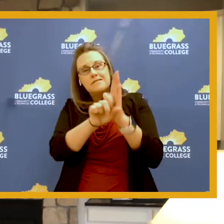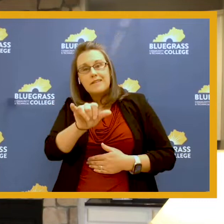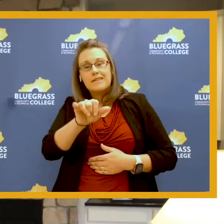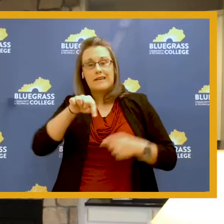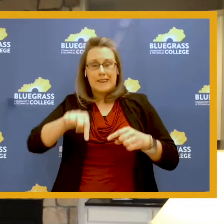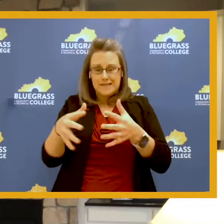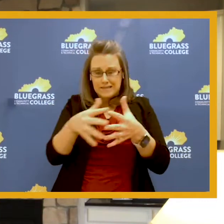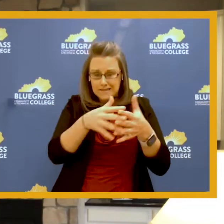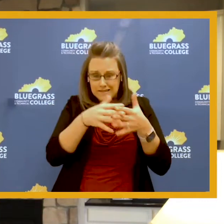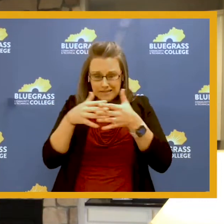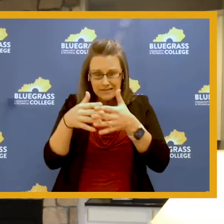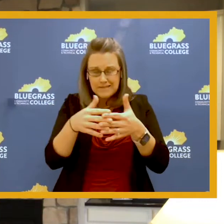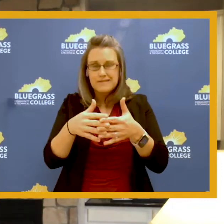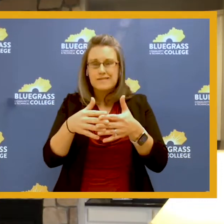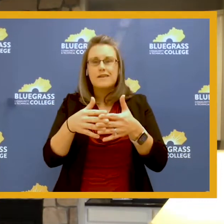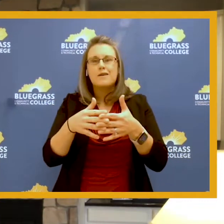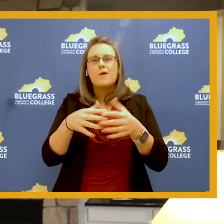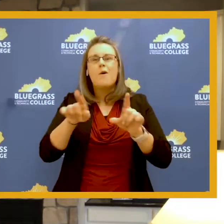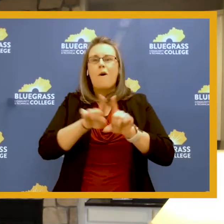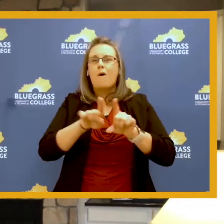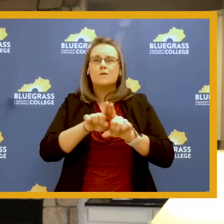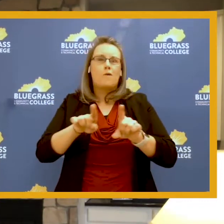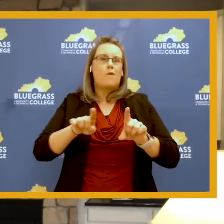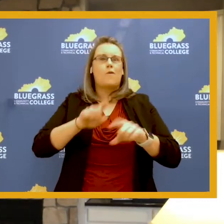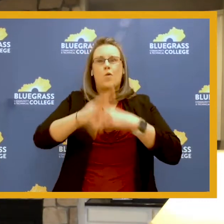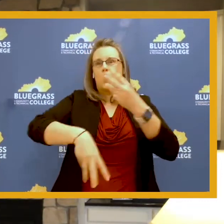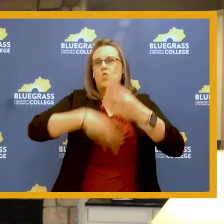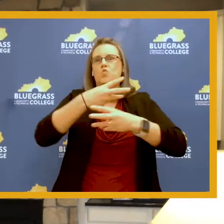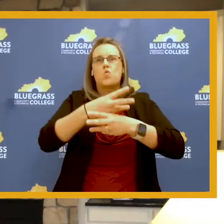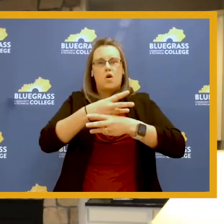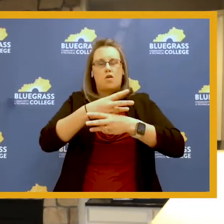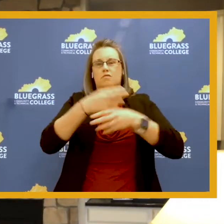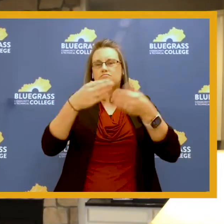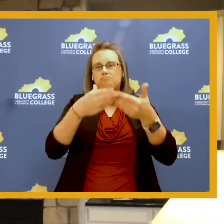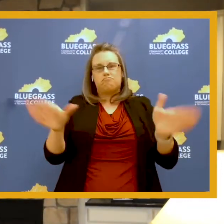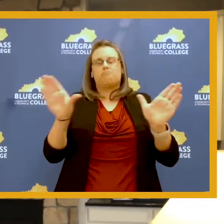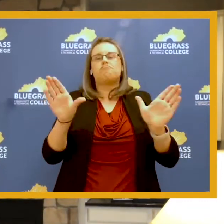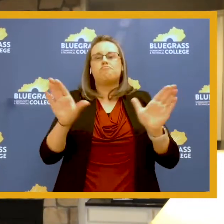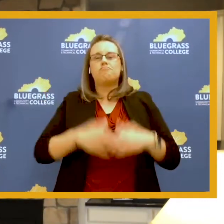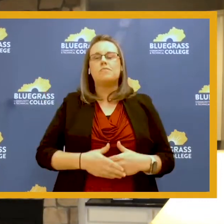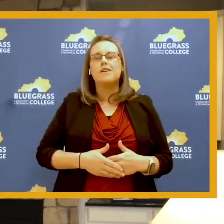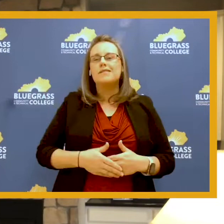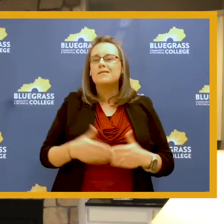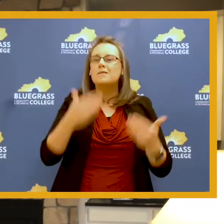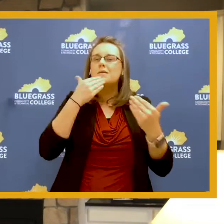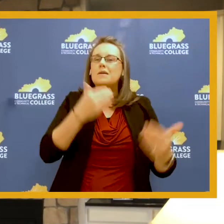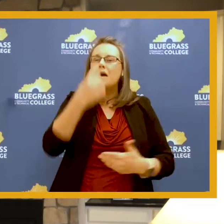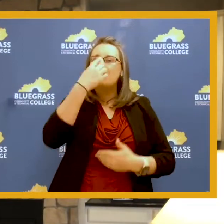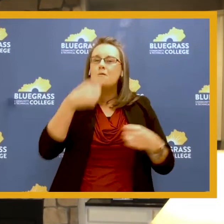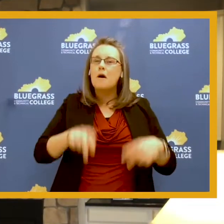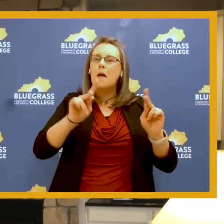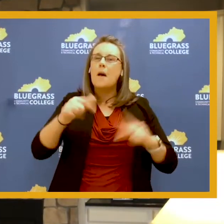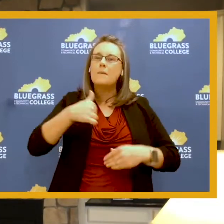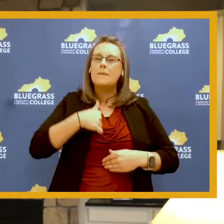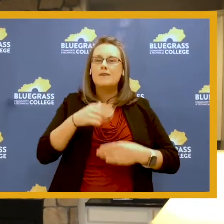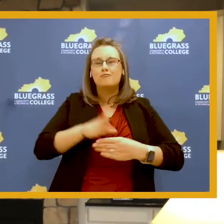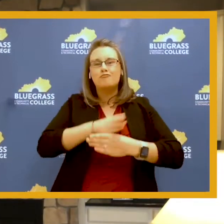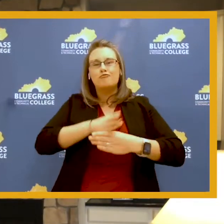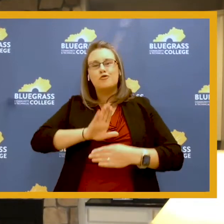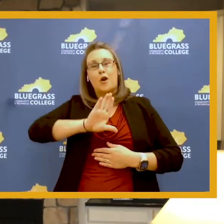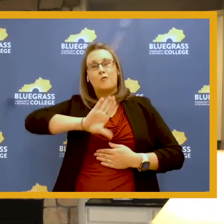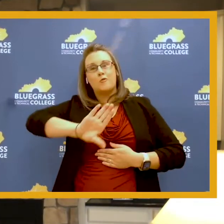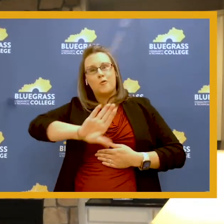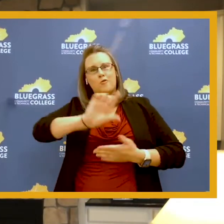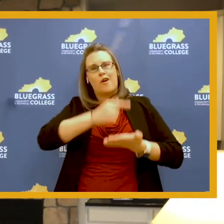Kentucky and to this nation and to our society as a whole. So thank you for allowing me to share this